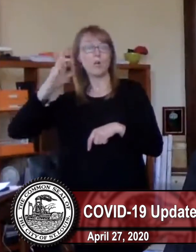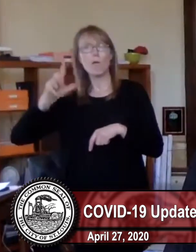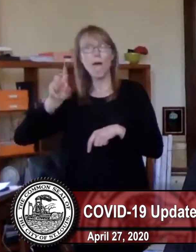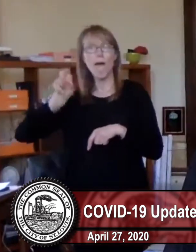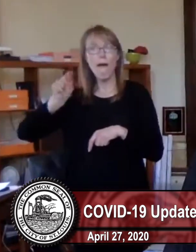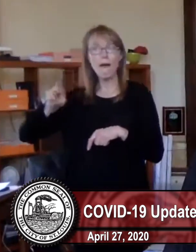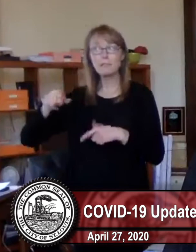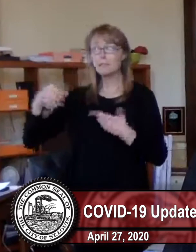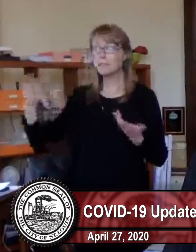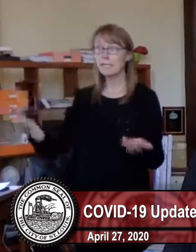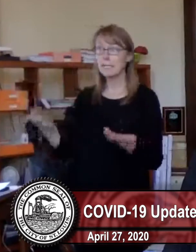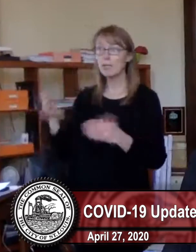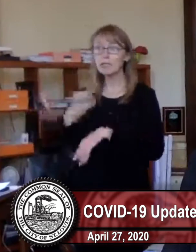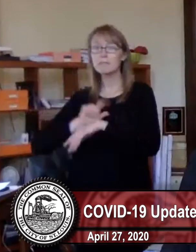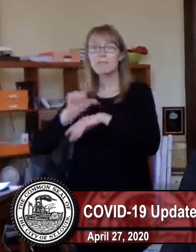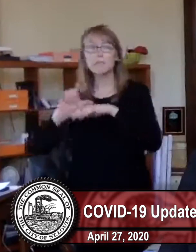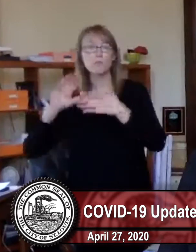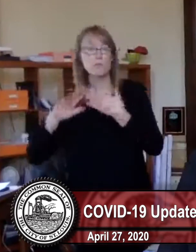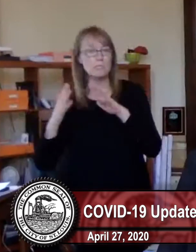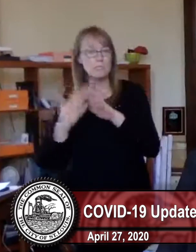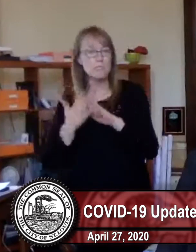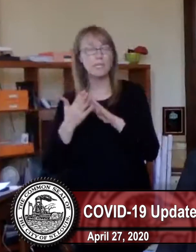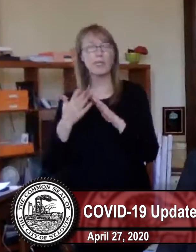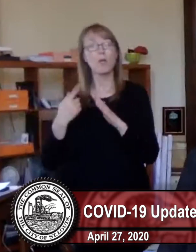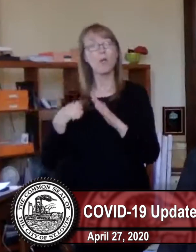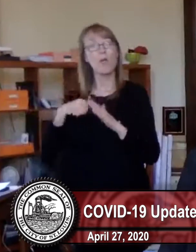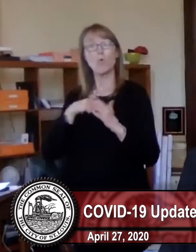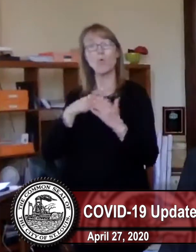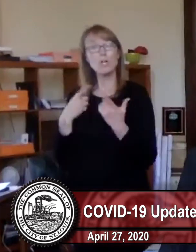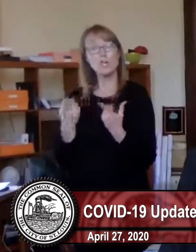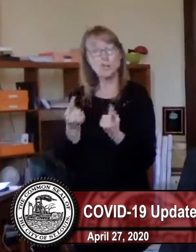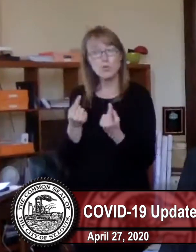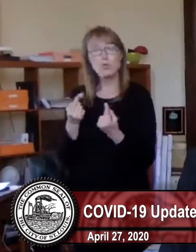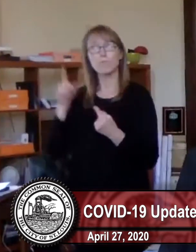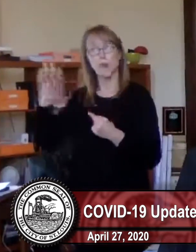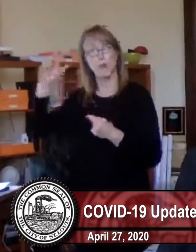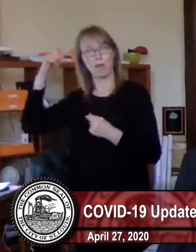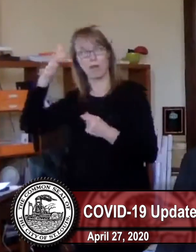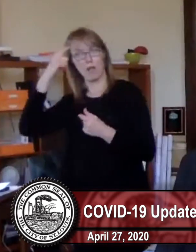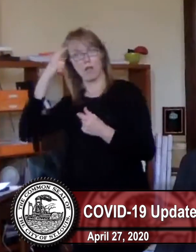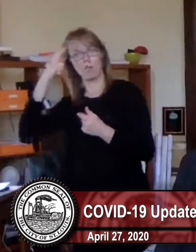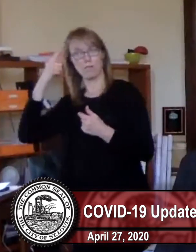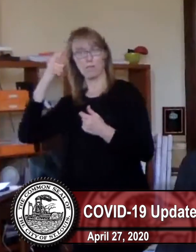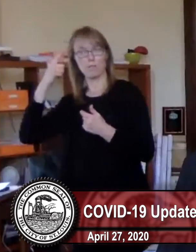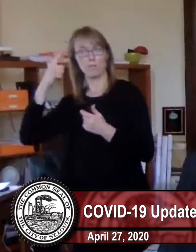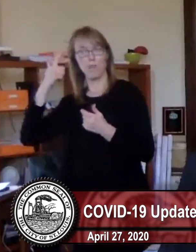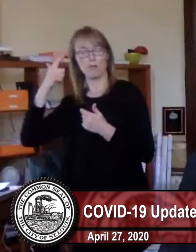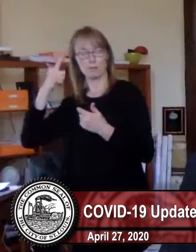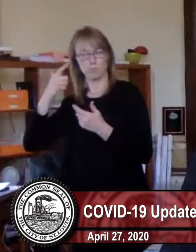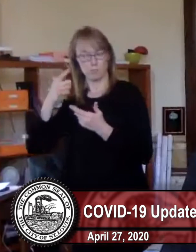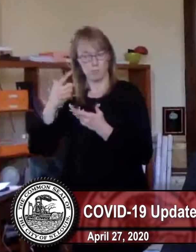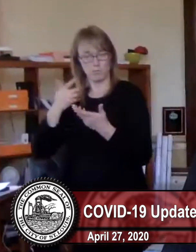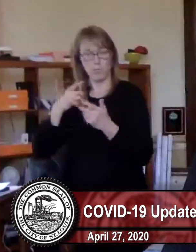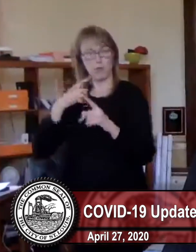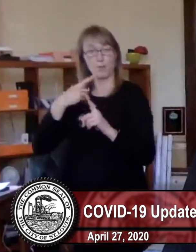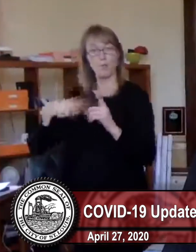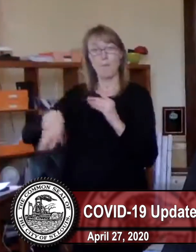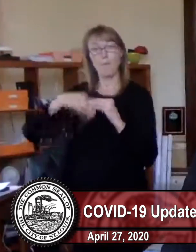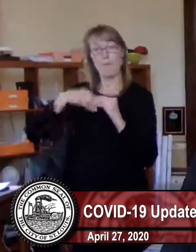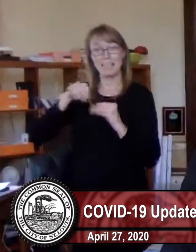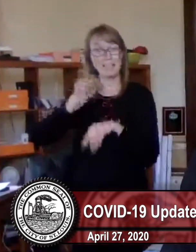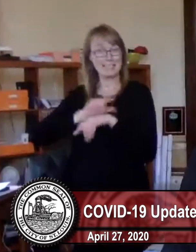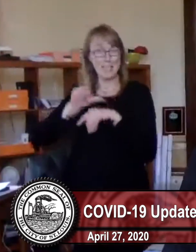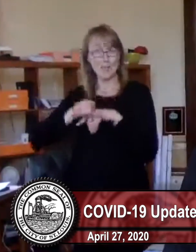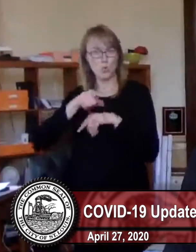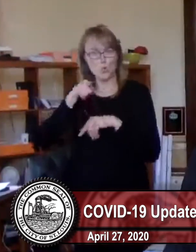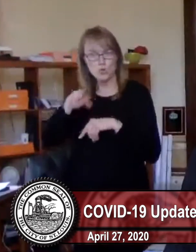things that we're doing in addition to the federal government to help support small businesses? So St. Louis Development Corporation has a